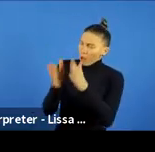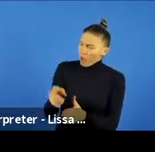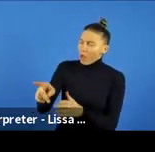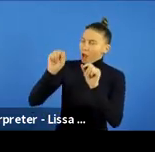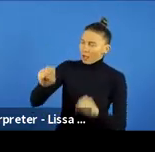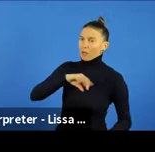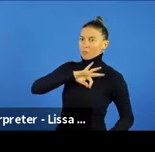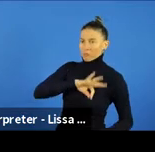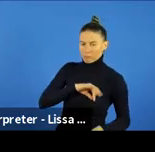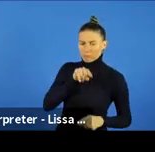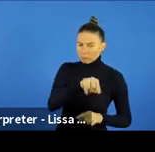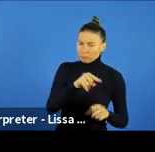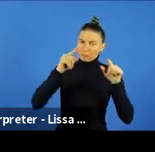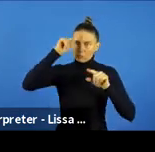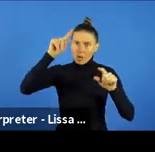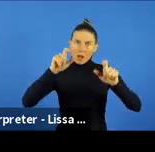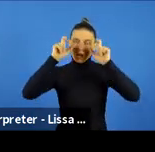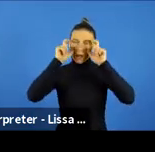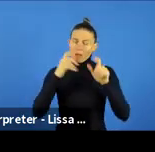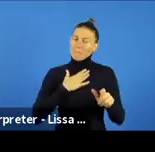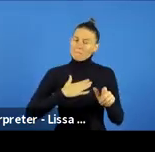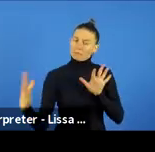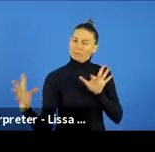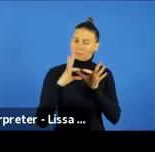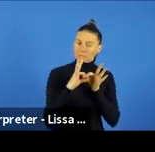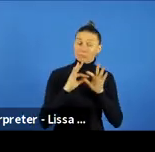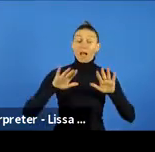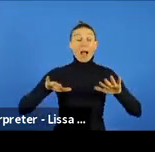solution, please reach out to us. You will find us at